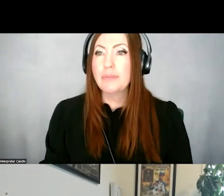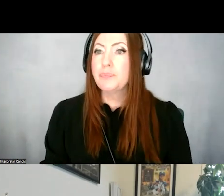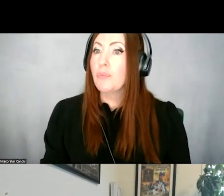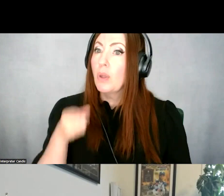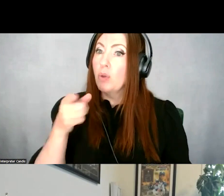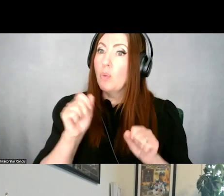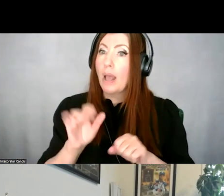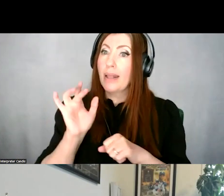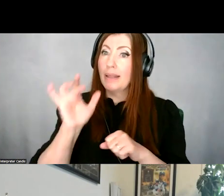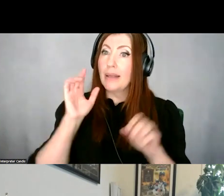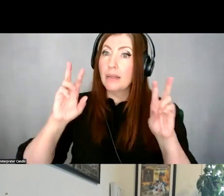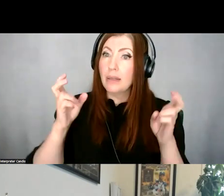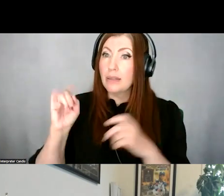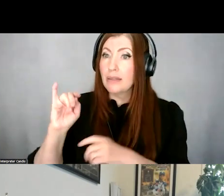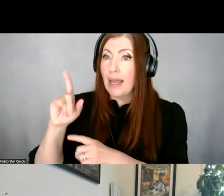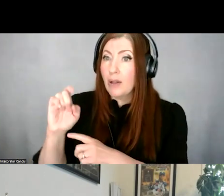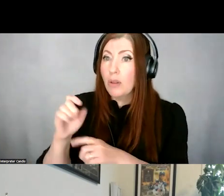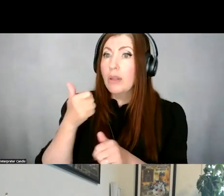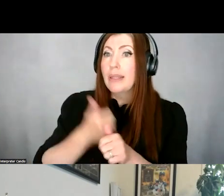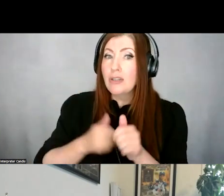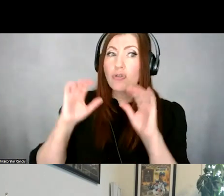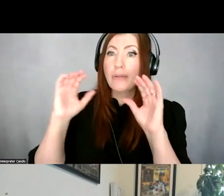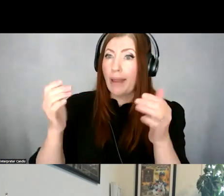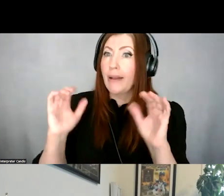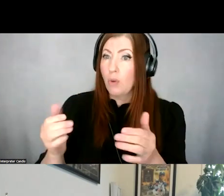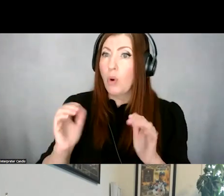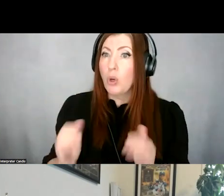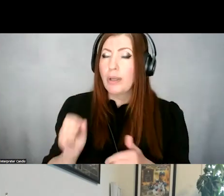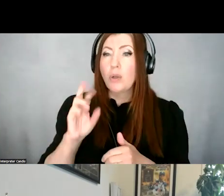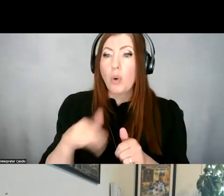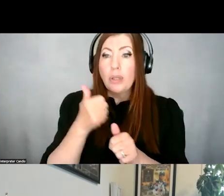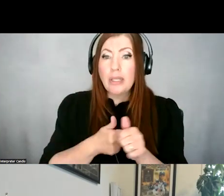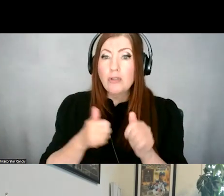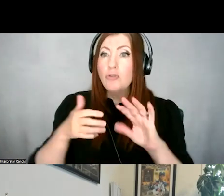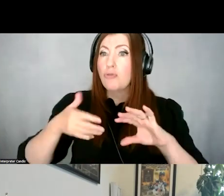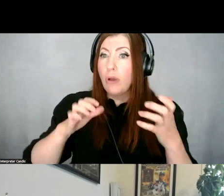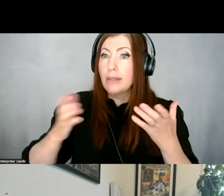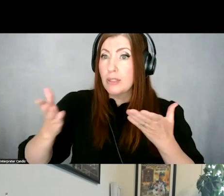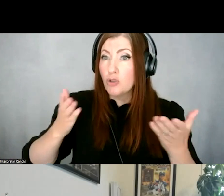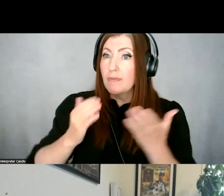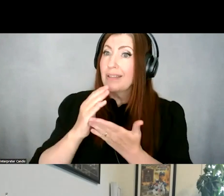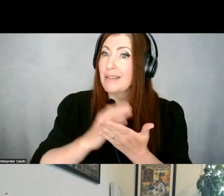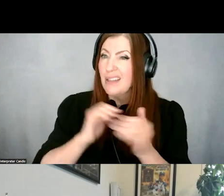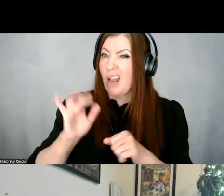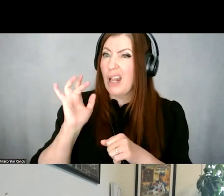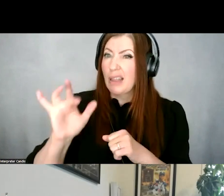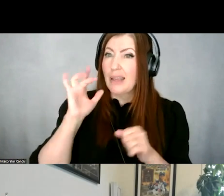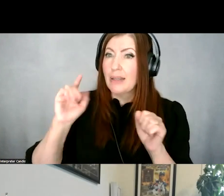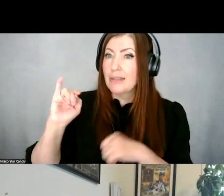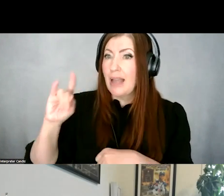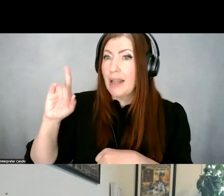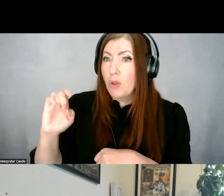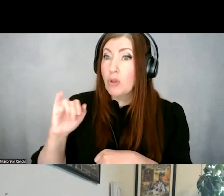on the title of each category listed or of each crisis service listed. If you want to look